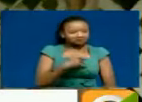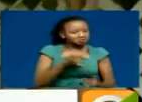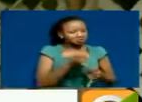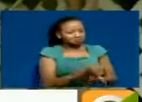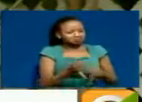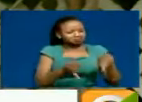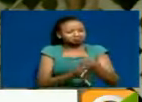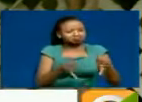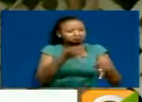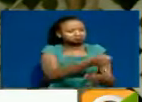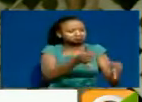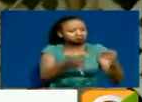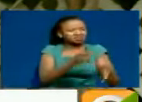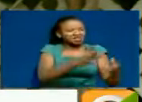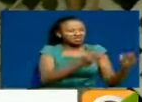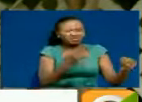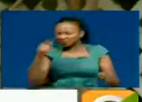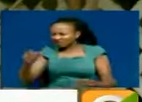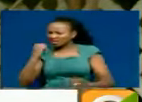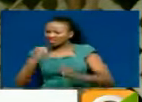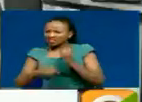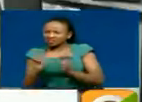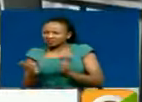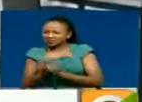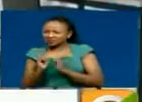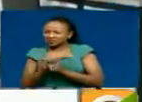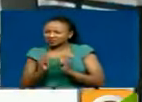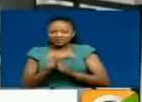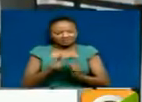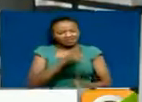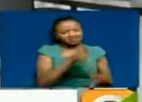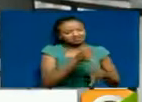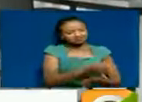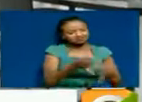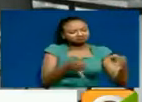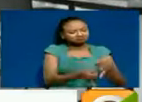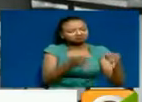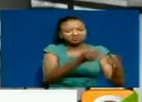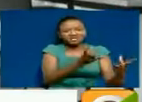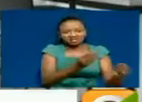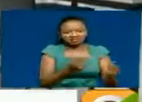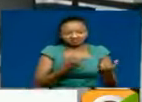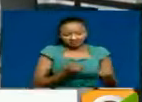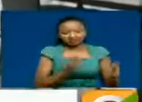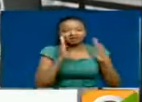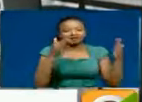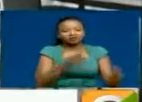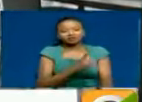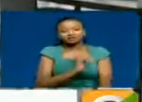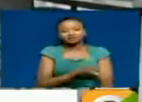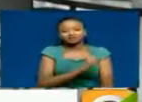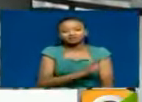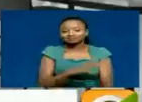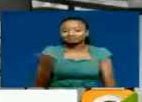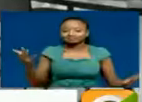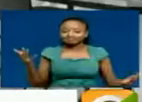okay, this is so much easier than running, because running is so painful. I was like, this is so much easier. Let me just try and go with this. So then, yeah,